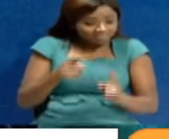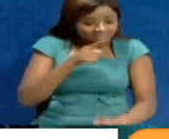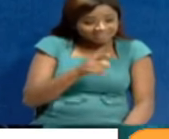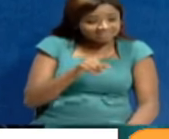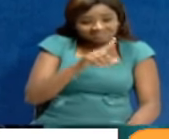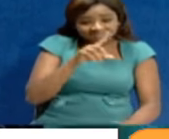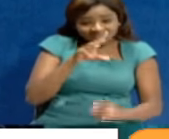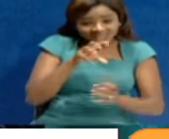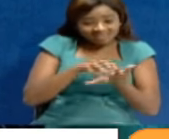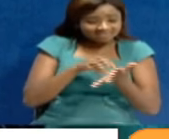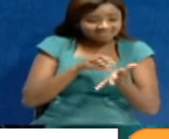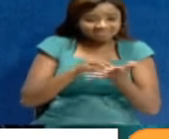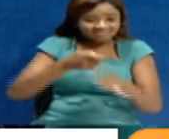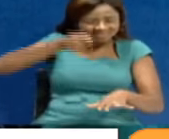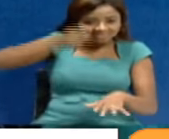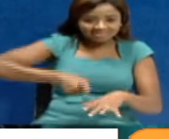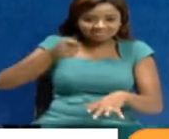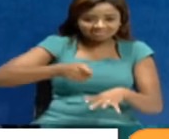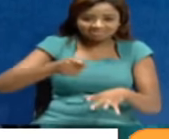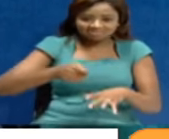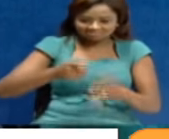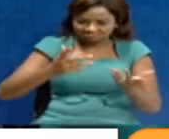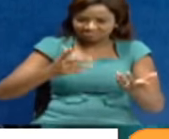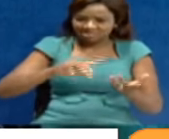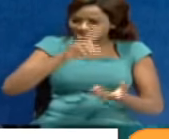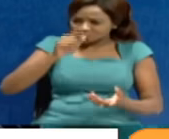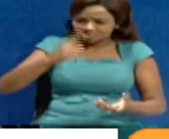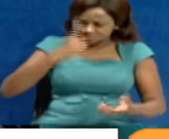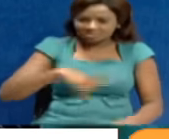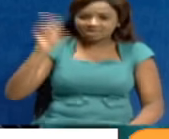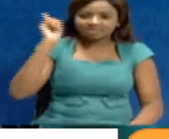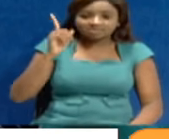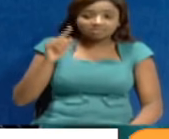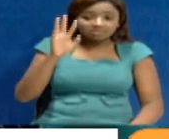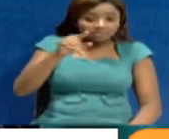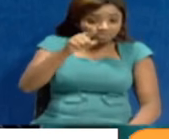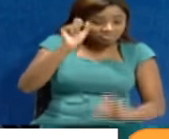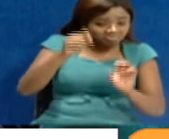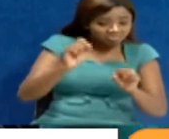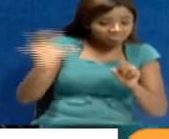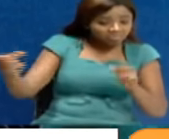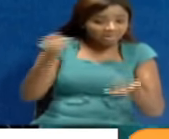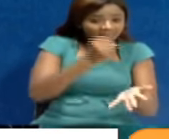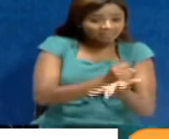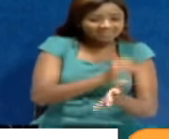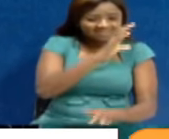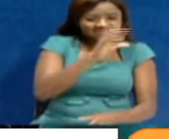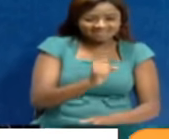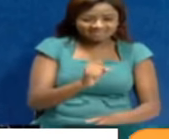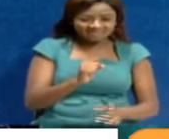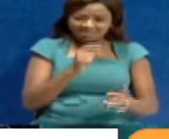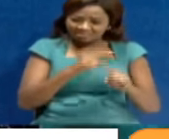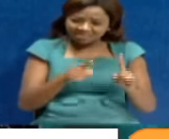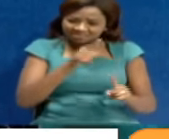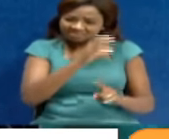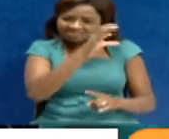straightforward questions. For instance, can you really appoint a chief administrative secretary who is a state officer without subjecting